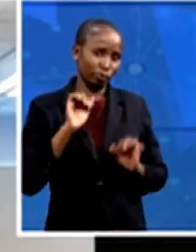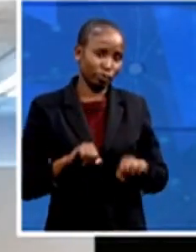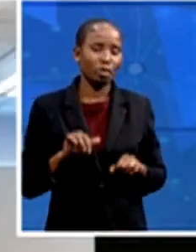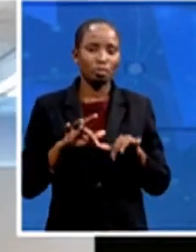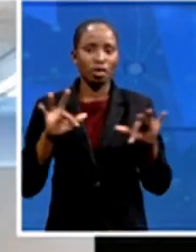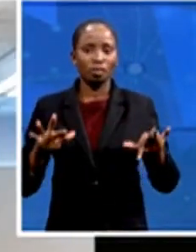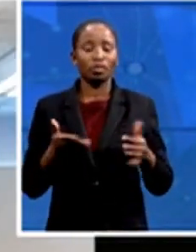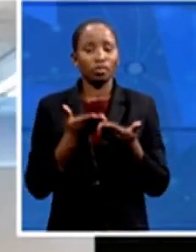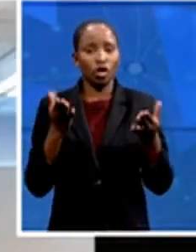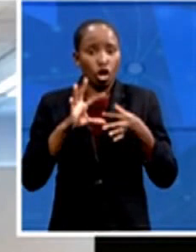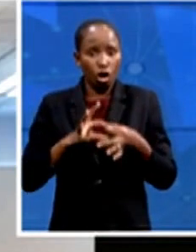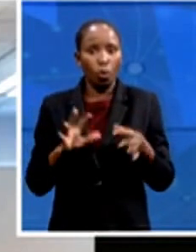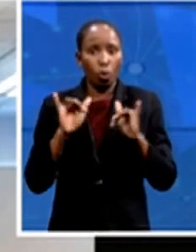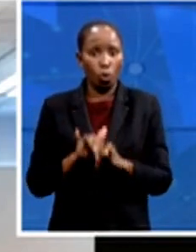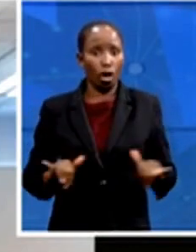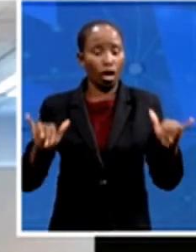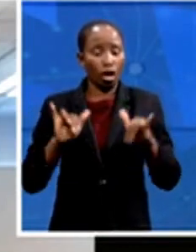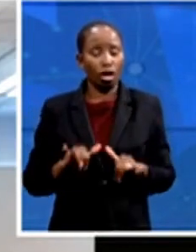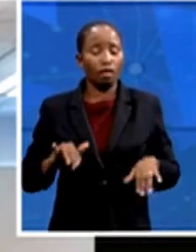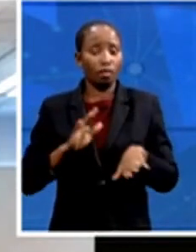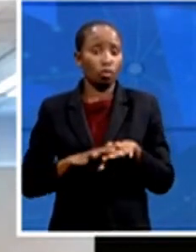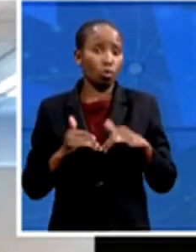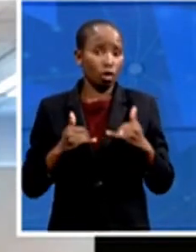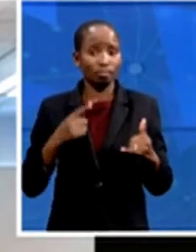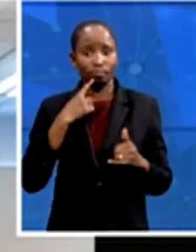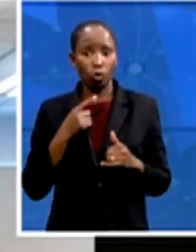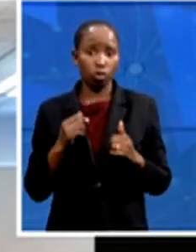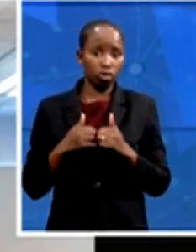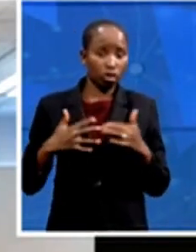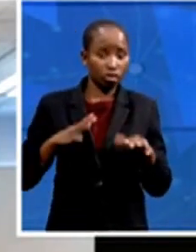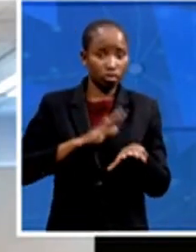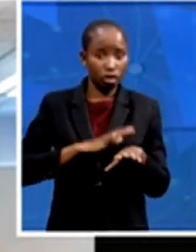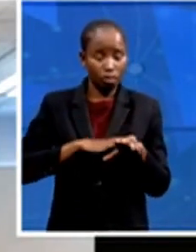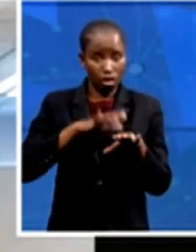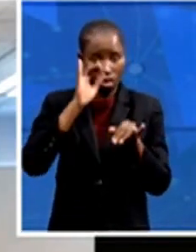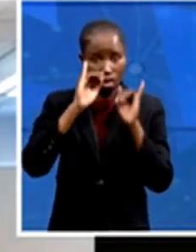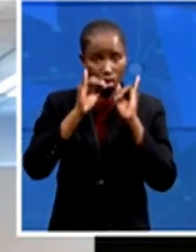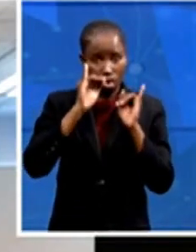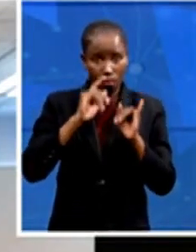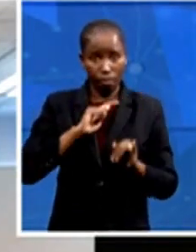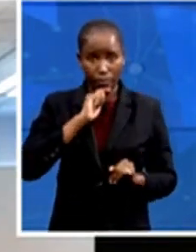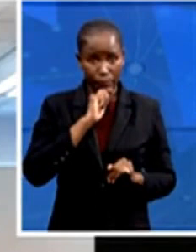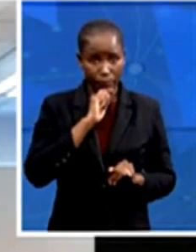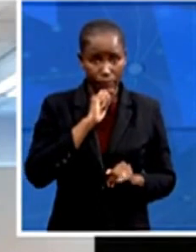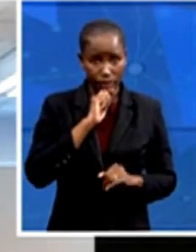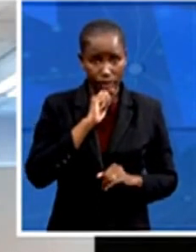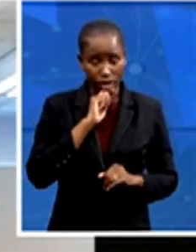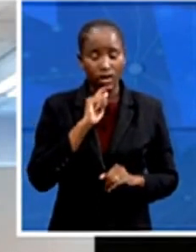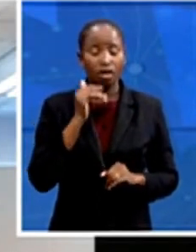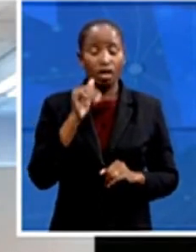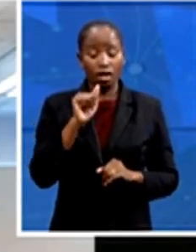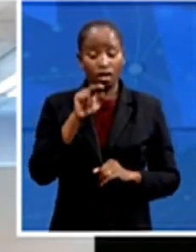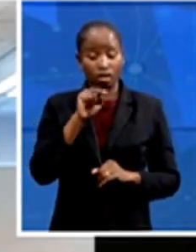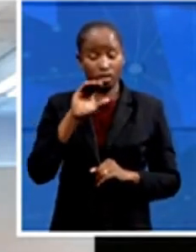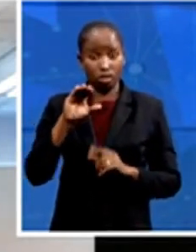is set to start at 11 a.m. and we understand that the ANC's Deputy Secretary General, Jessie